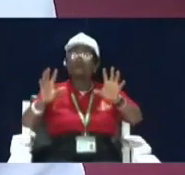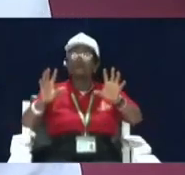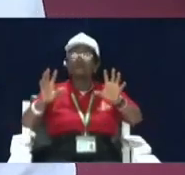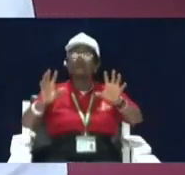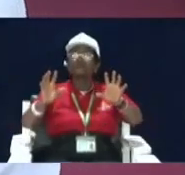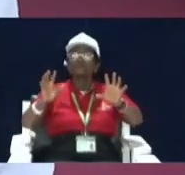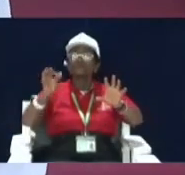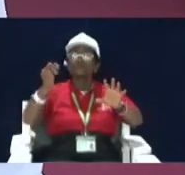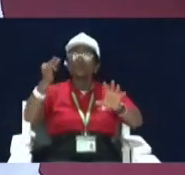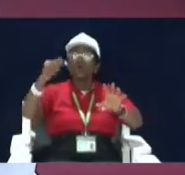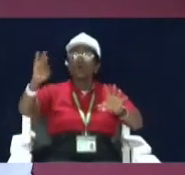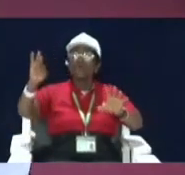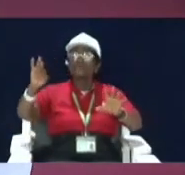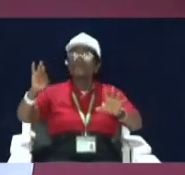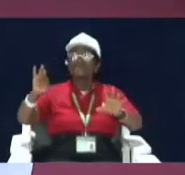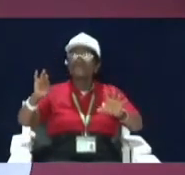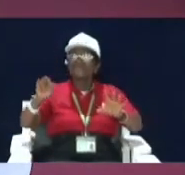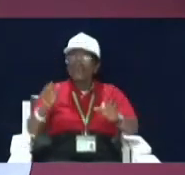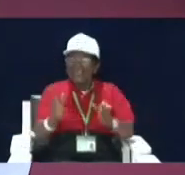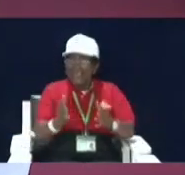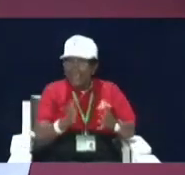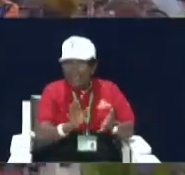of little children.